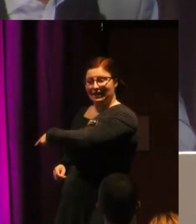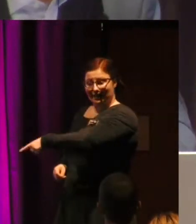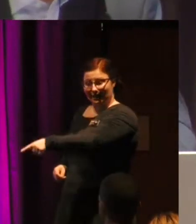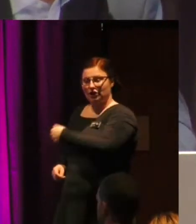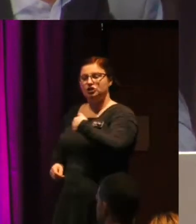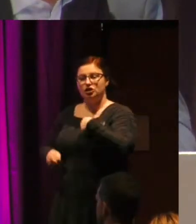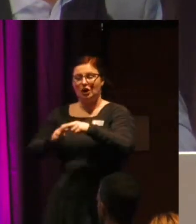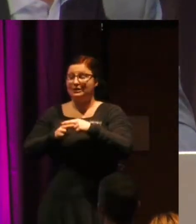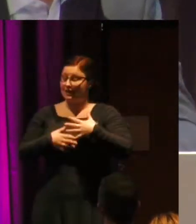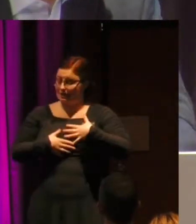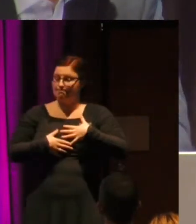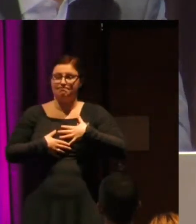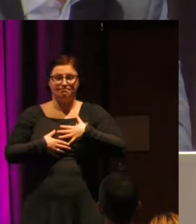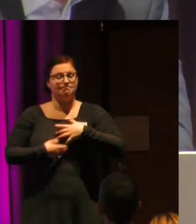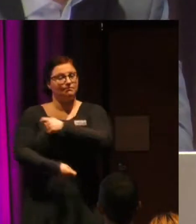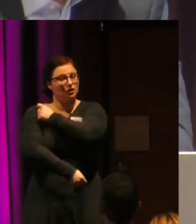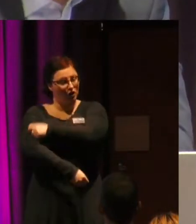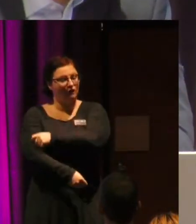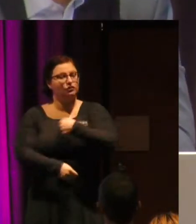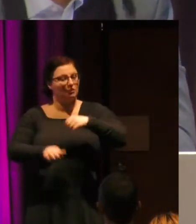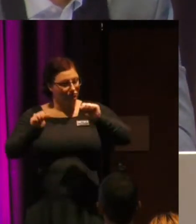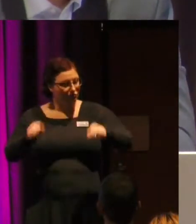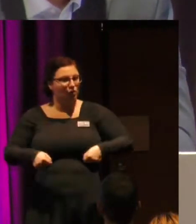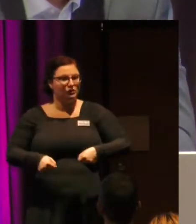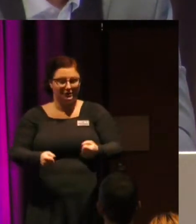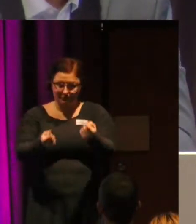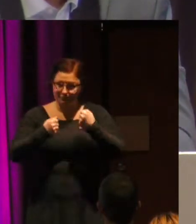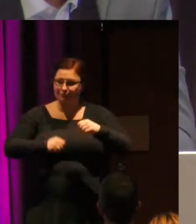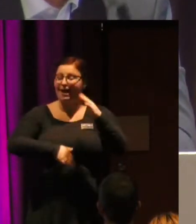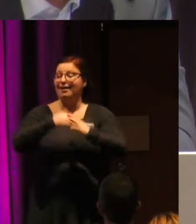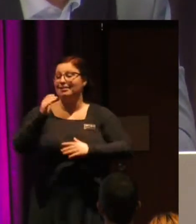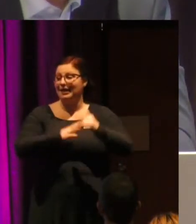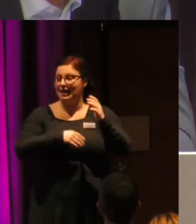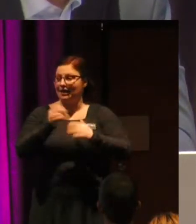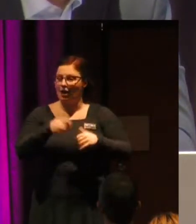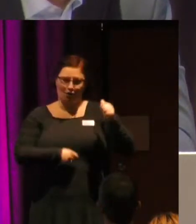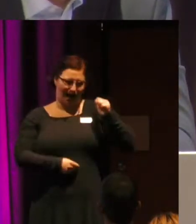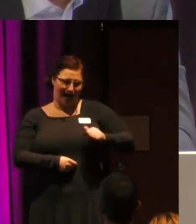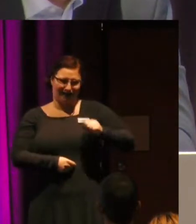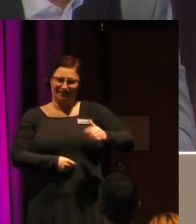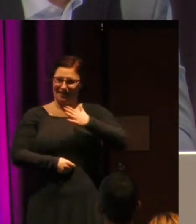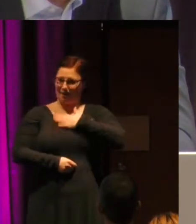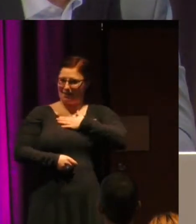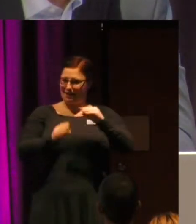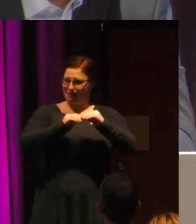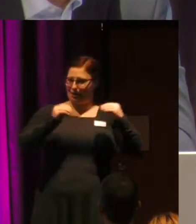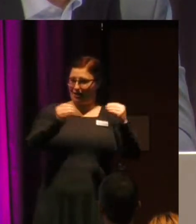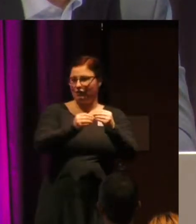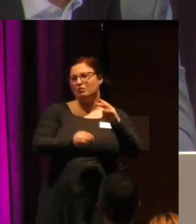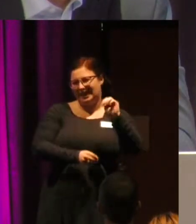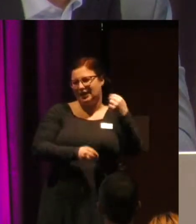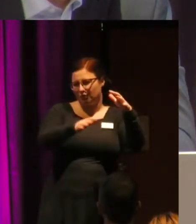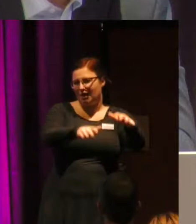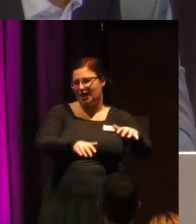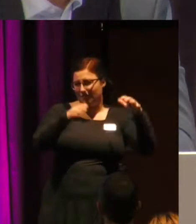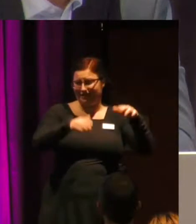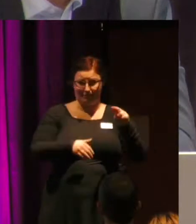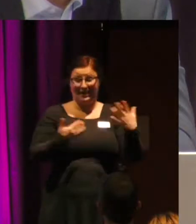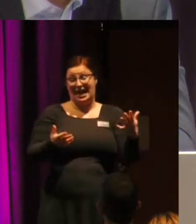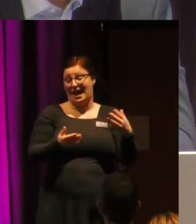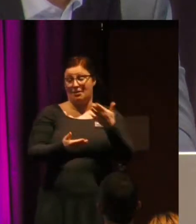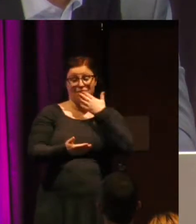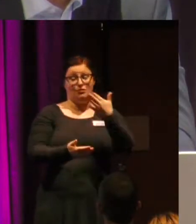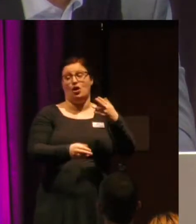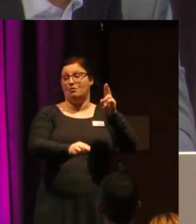very obligated to deal with this now and use that platform as the European Parliament is,